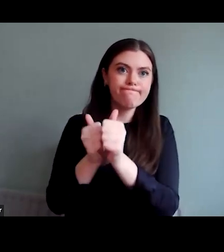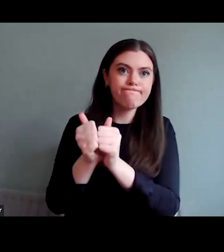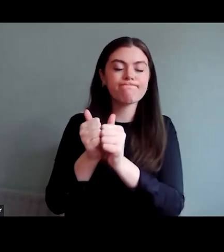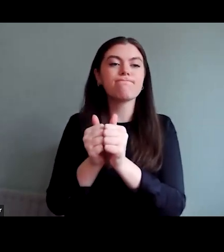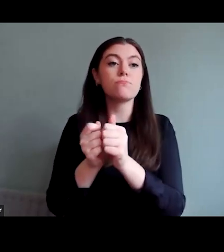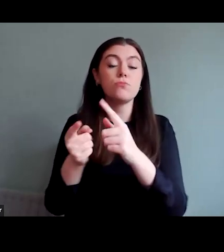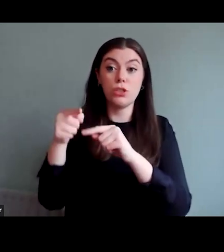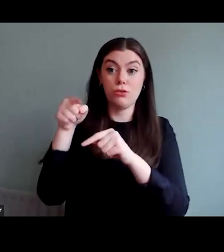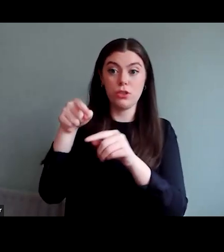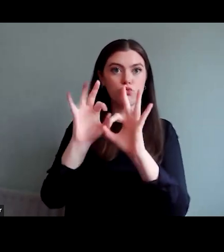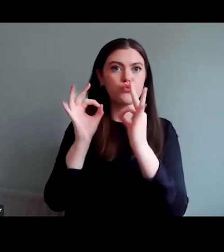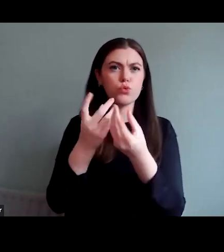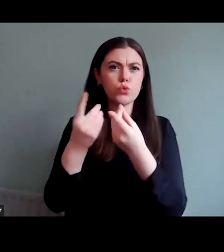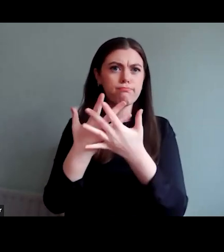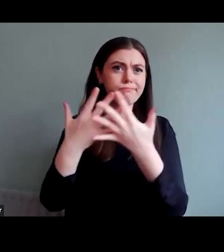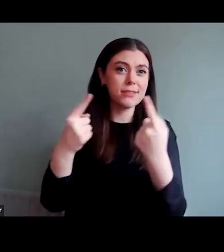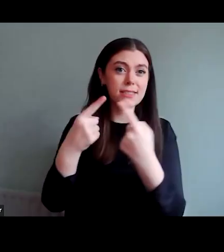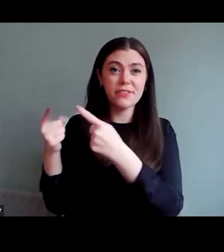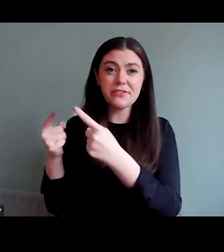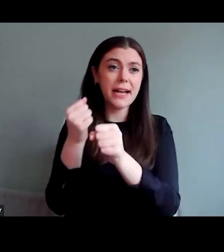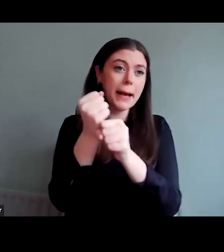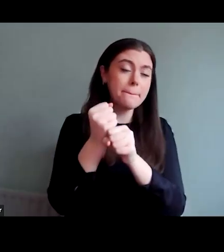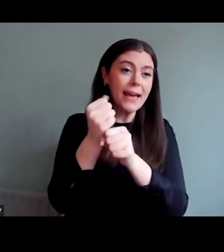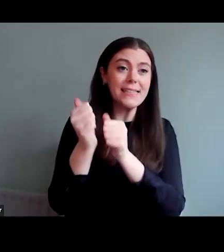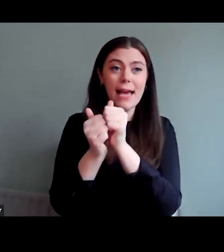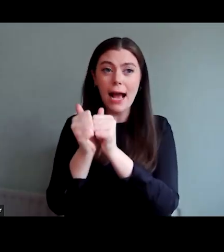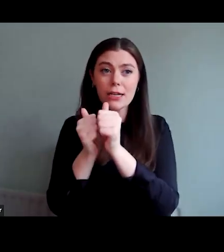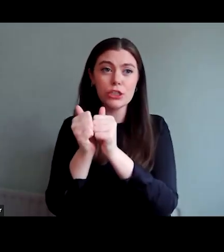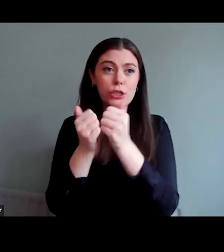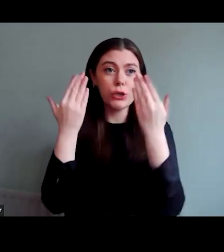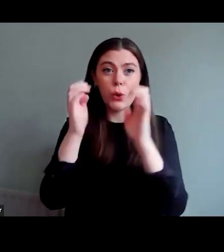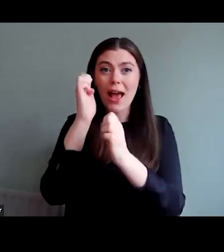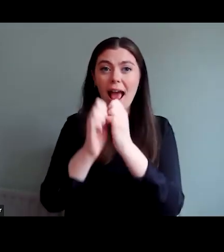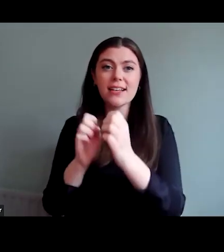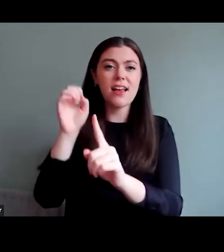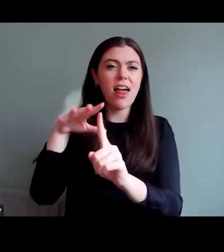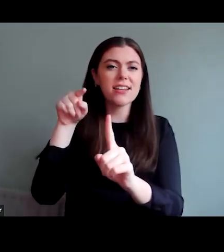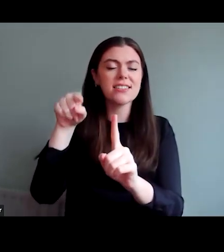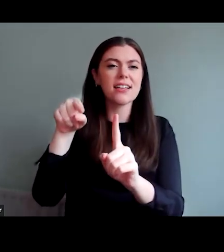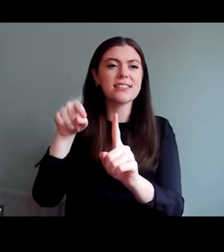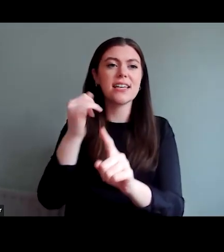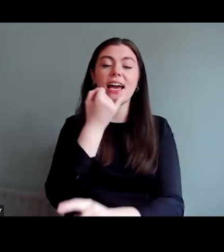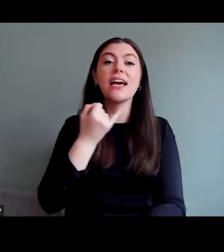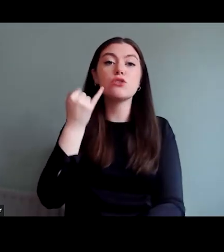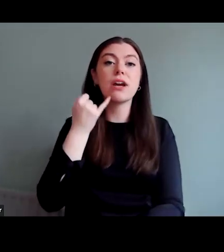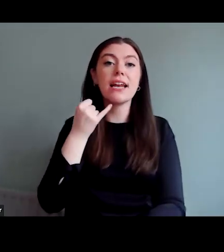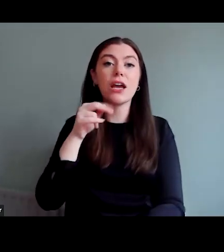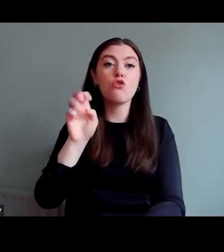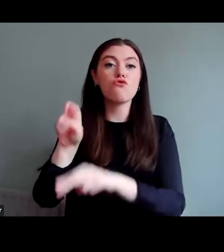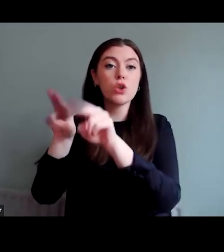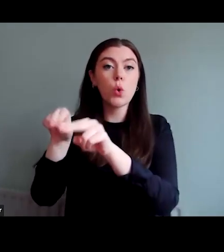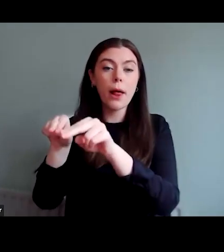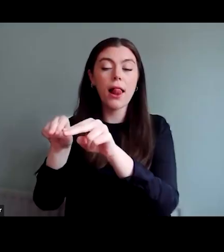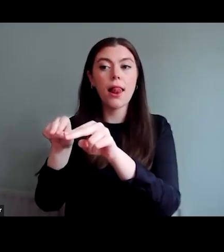quite a lot of different things, in terms of campaigns and actions to highlight Enlight, which is an Israeli renewable energy company, and trying to